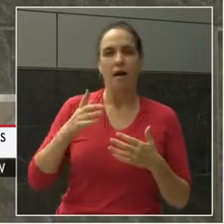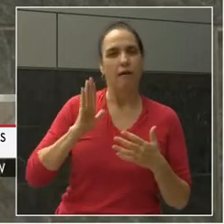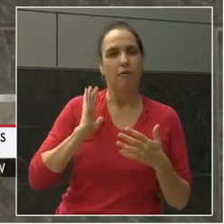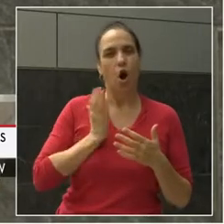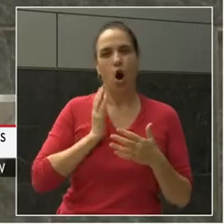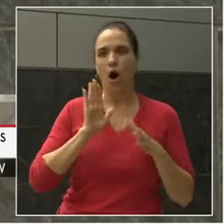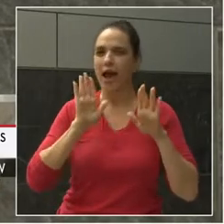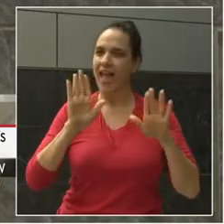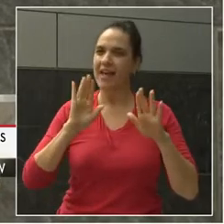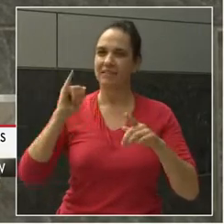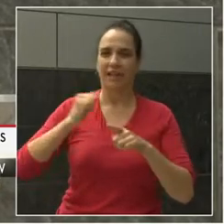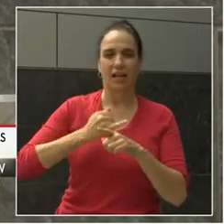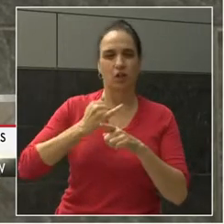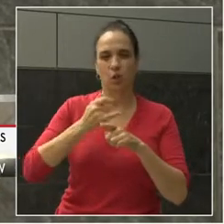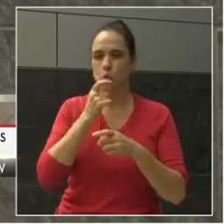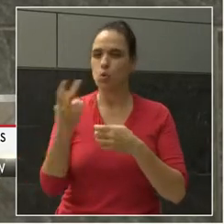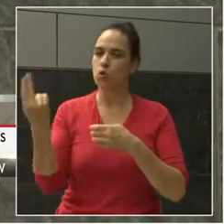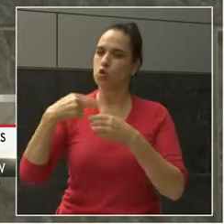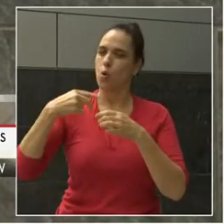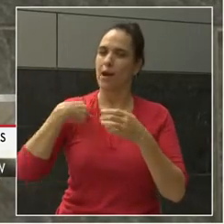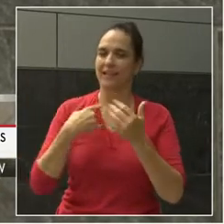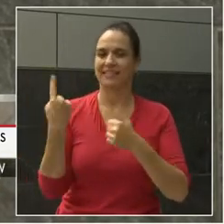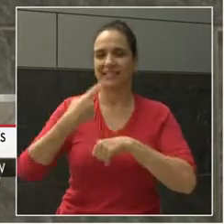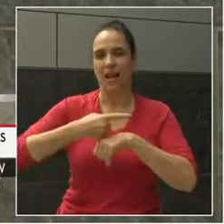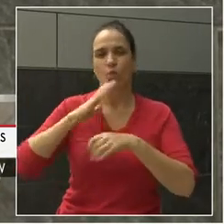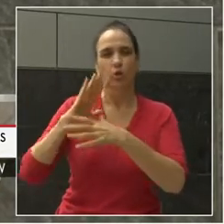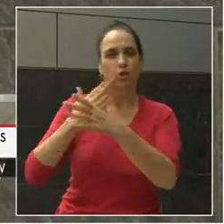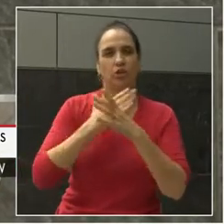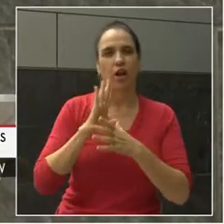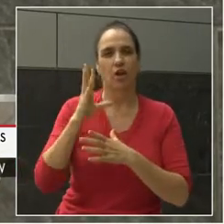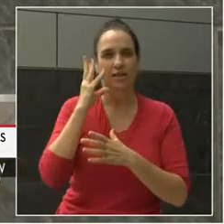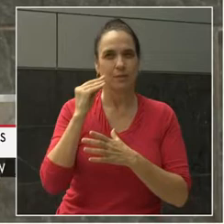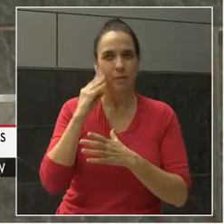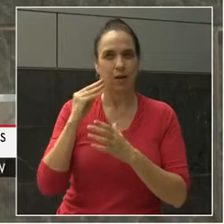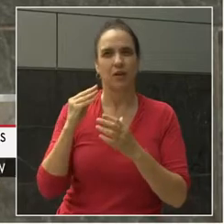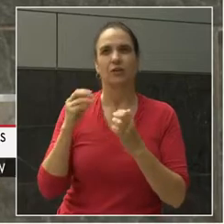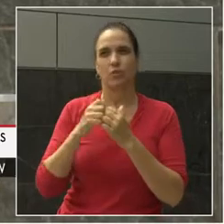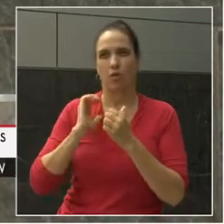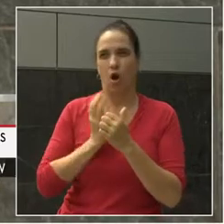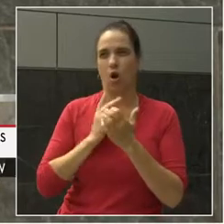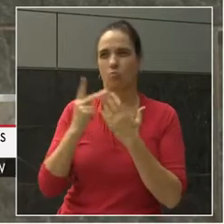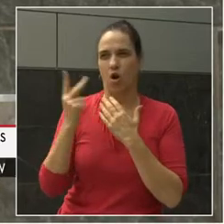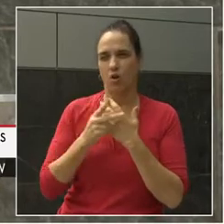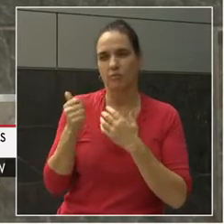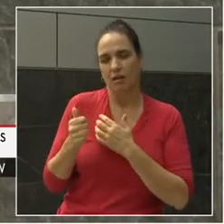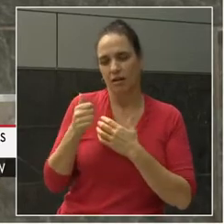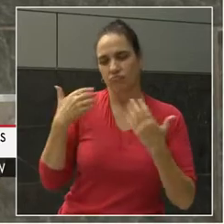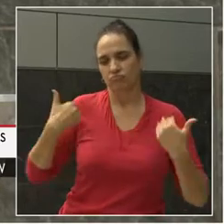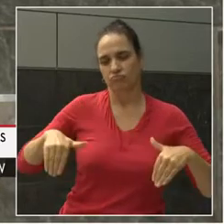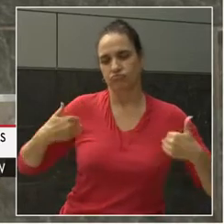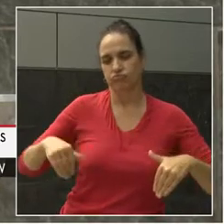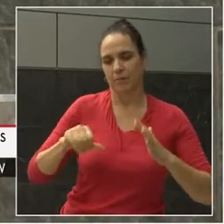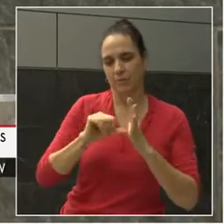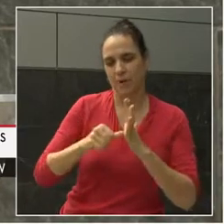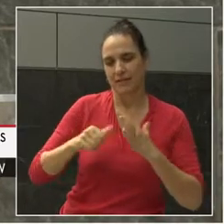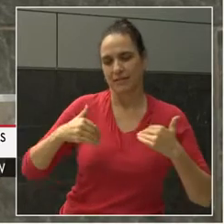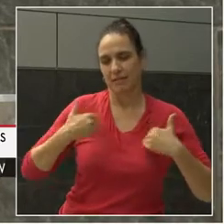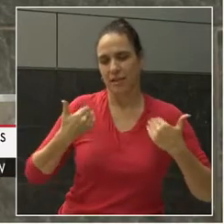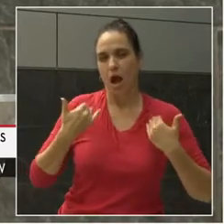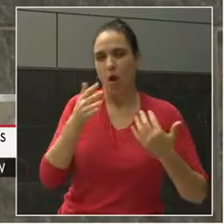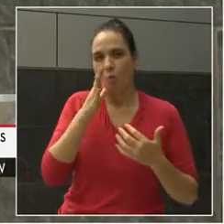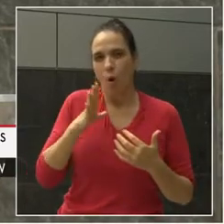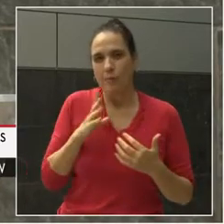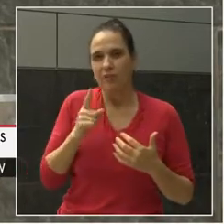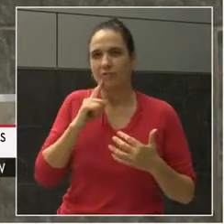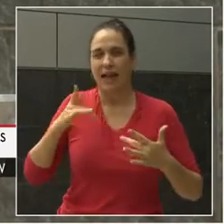who is here with us today to share her experience in the program. She is an impressive young woman with an